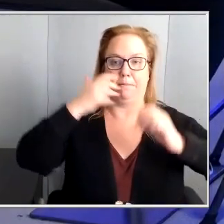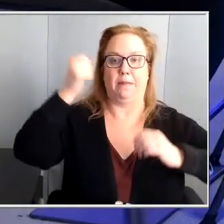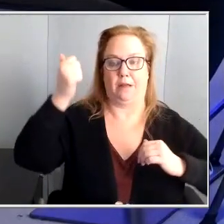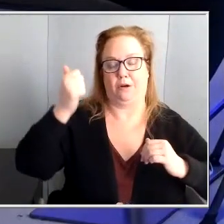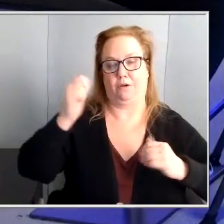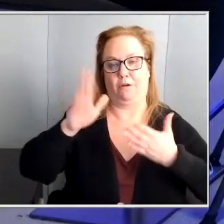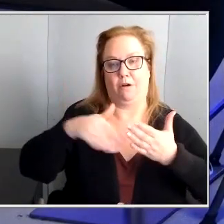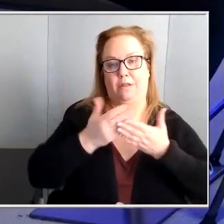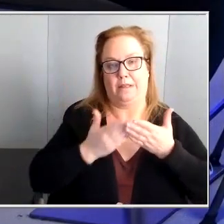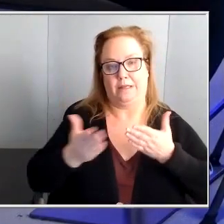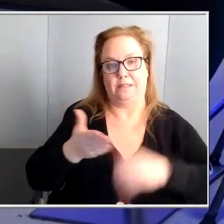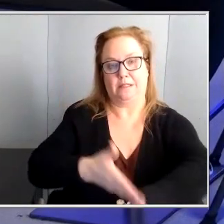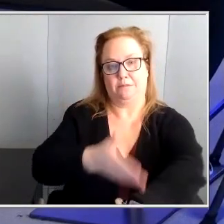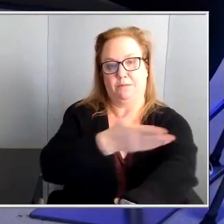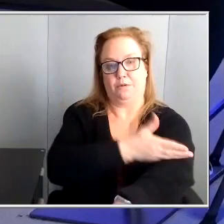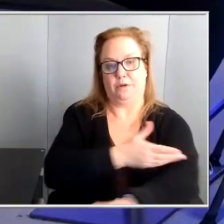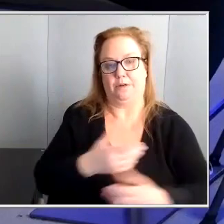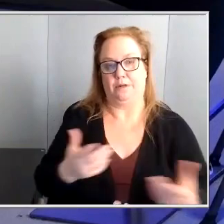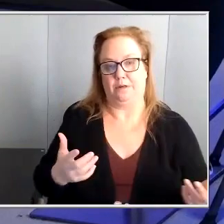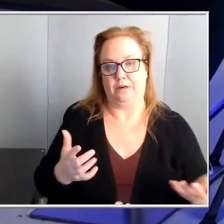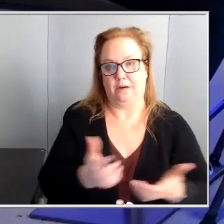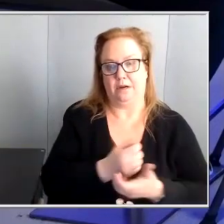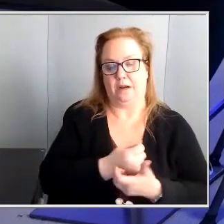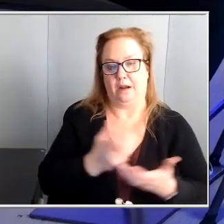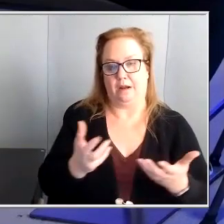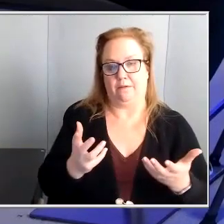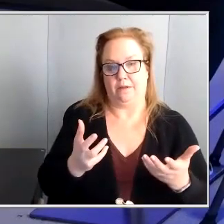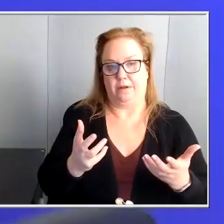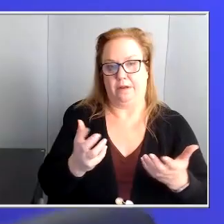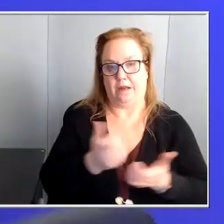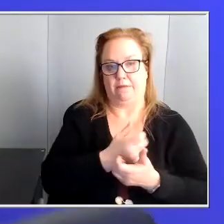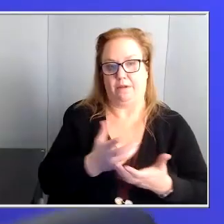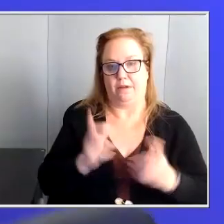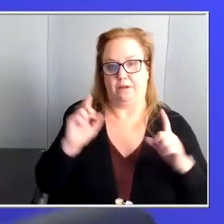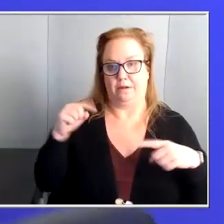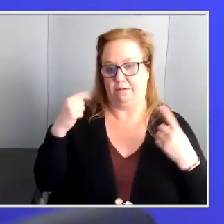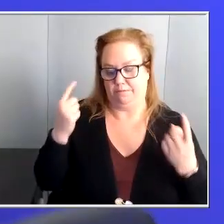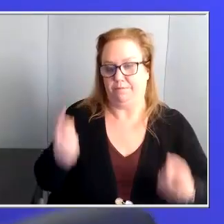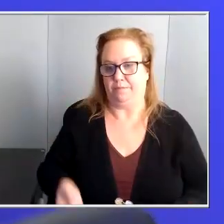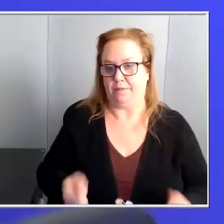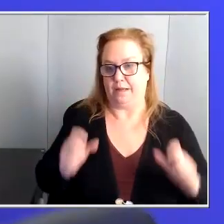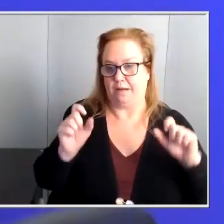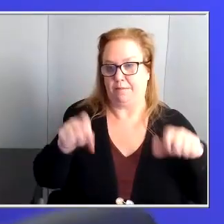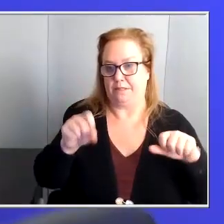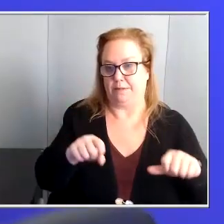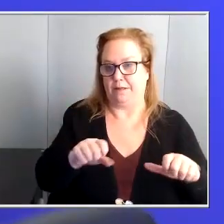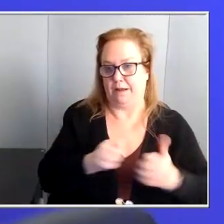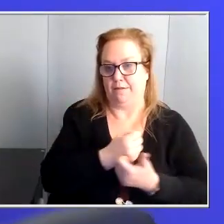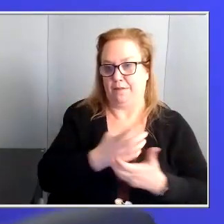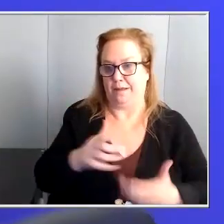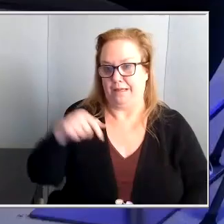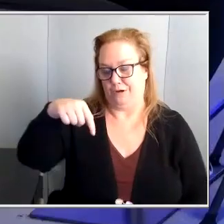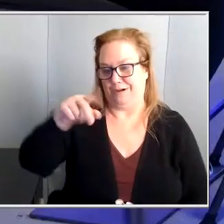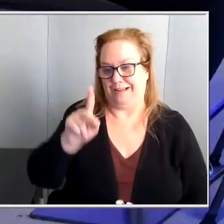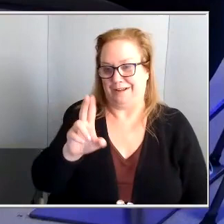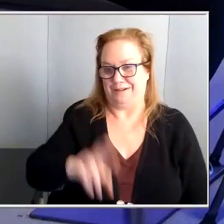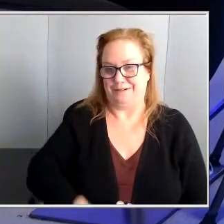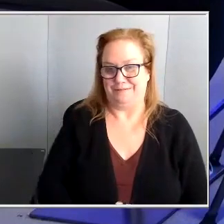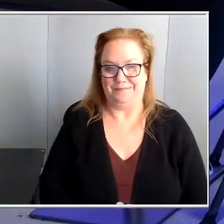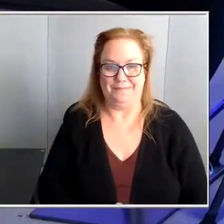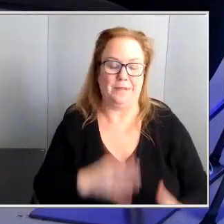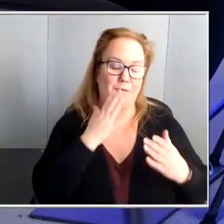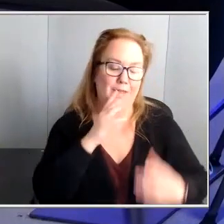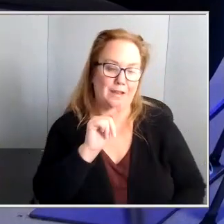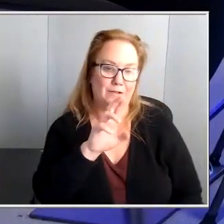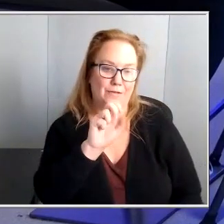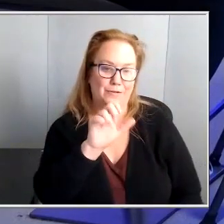things do make a difference. Right. No, everything. I've done everything there possibly is. I've done everything here. Well, thank you for